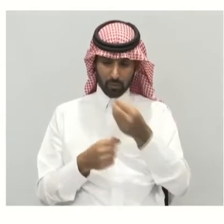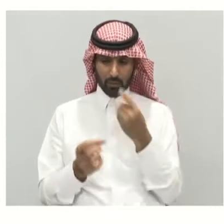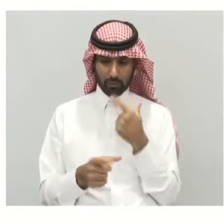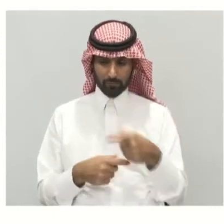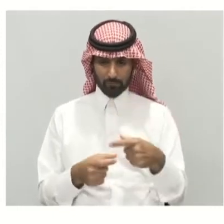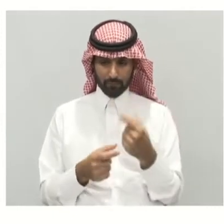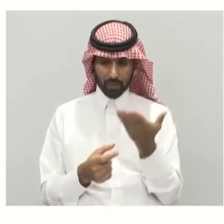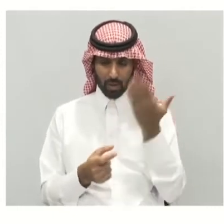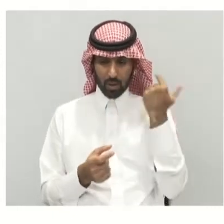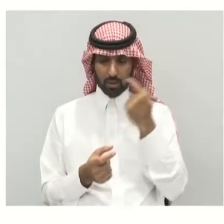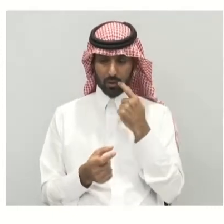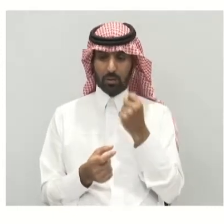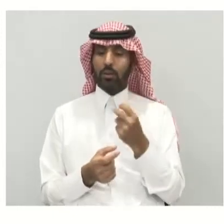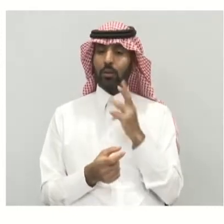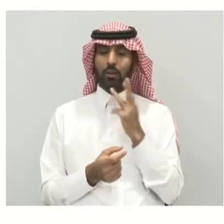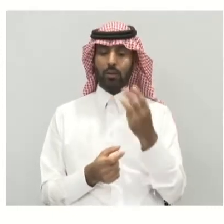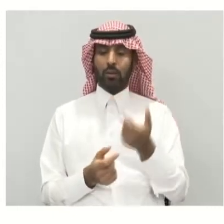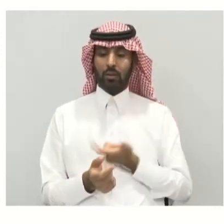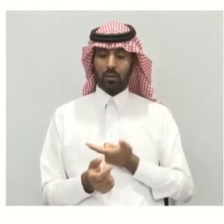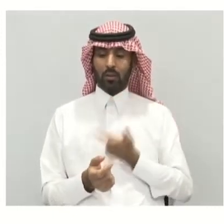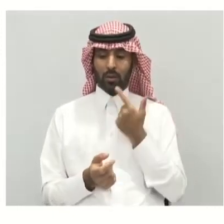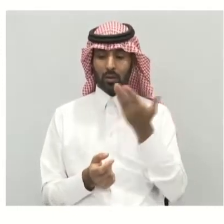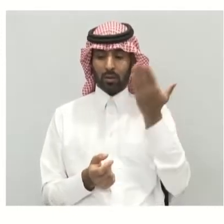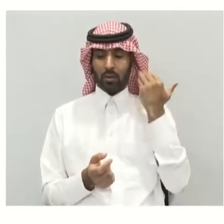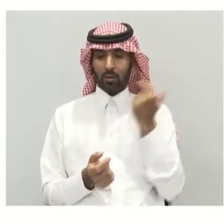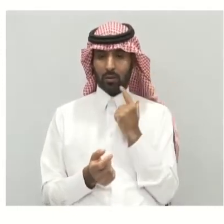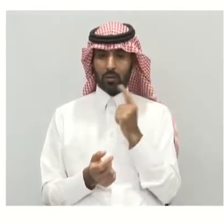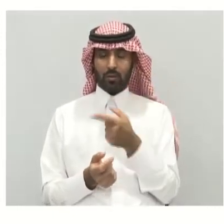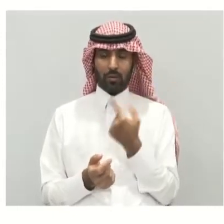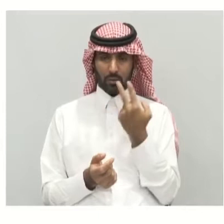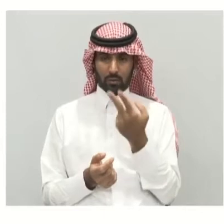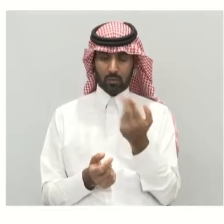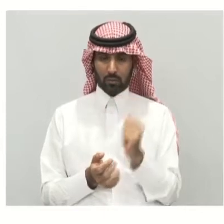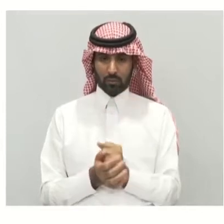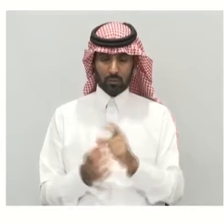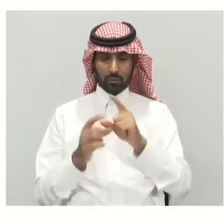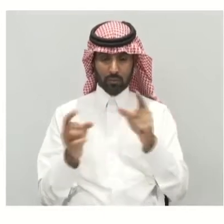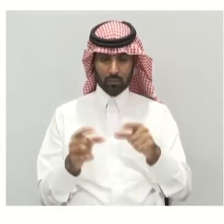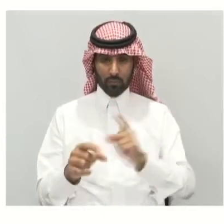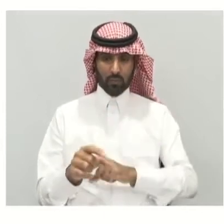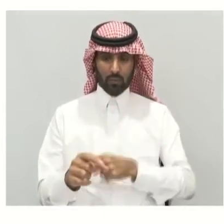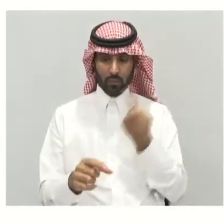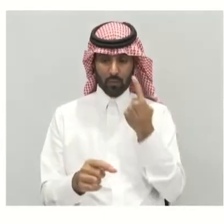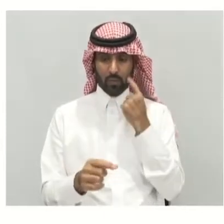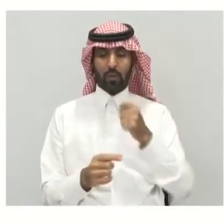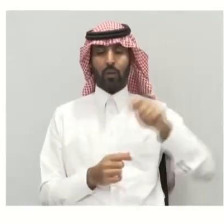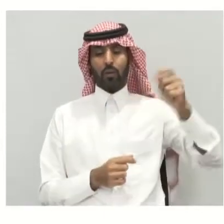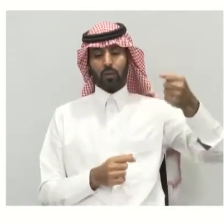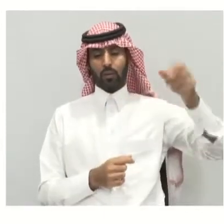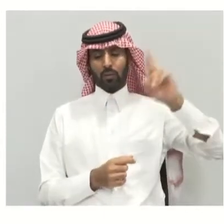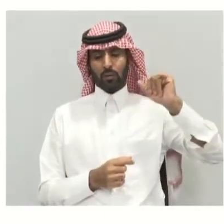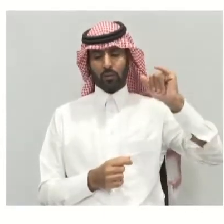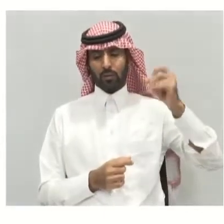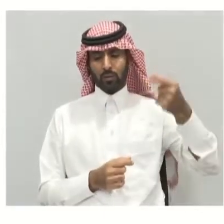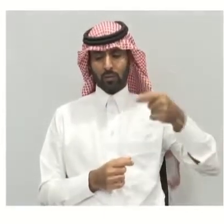last Thursday night. So you have to form two sentences. Let's see it together. The first one, Tariq and Saeed have